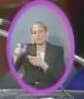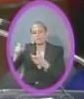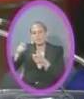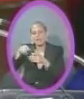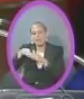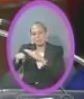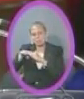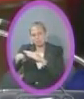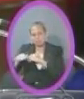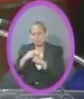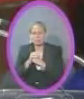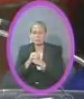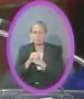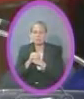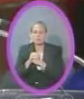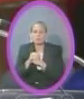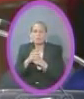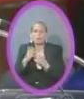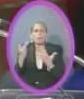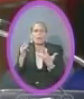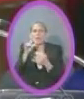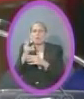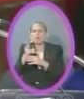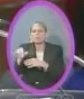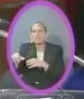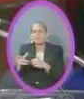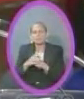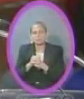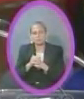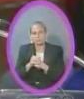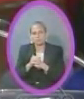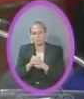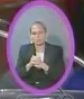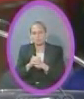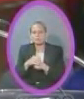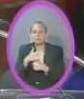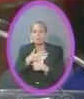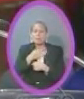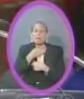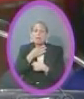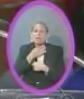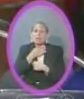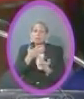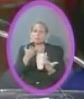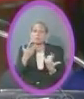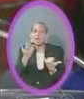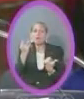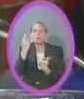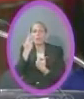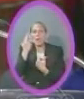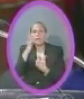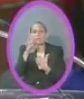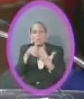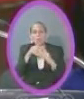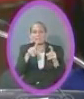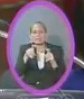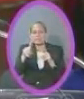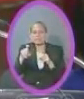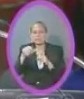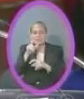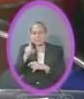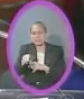admission. Why aren't we still using that? So my curiosity led me to the realization that all this testing is not